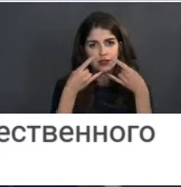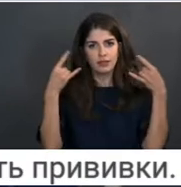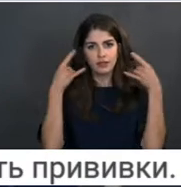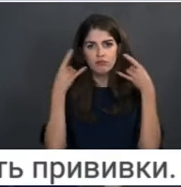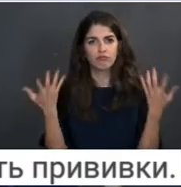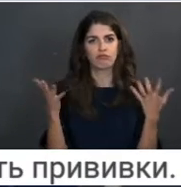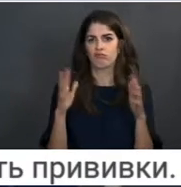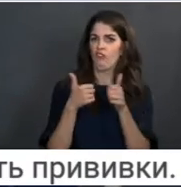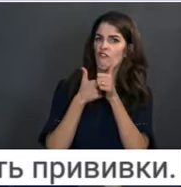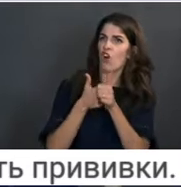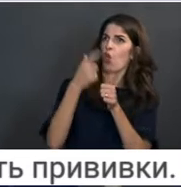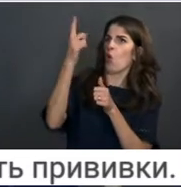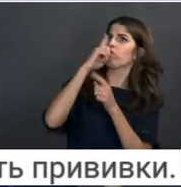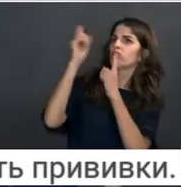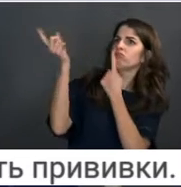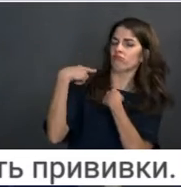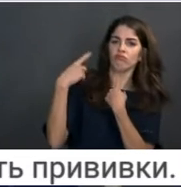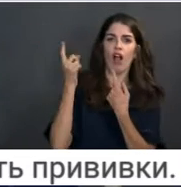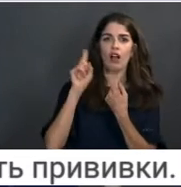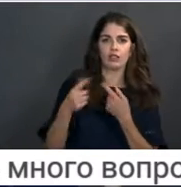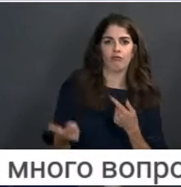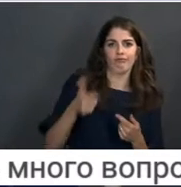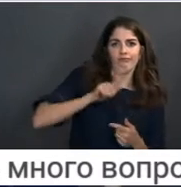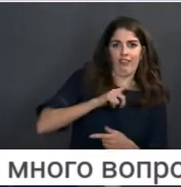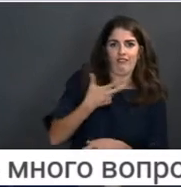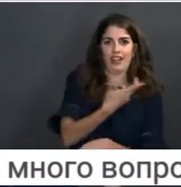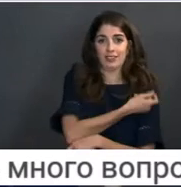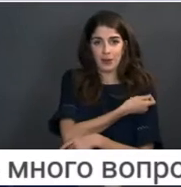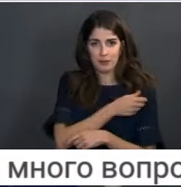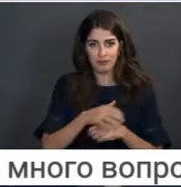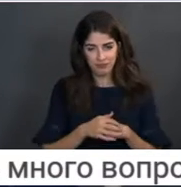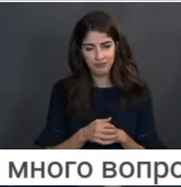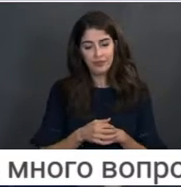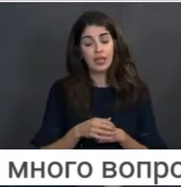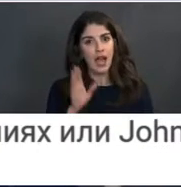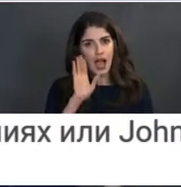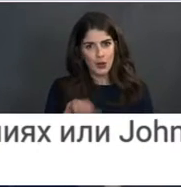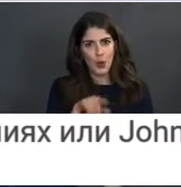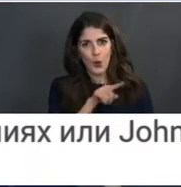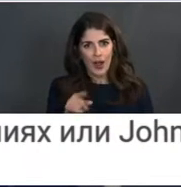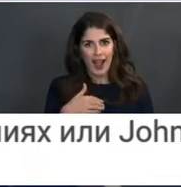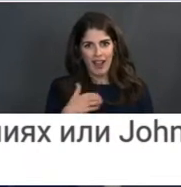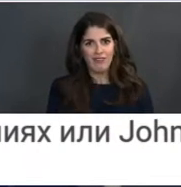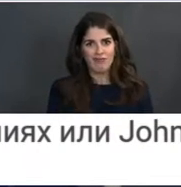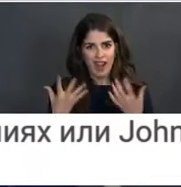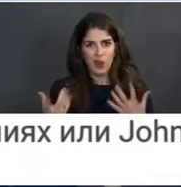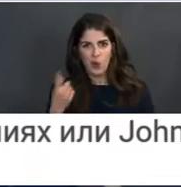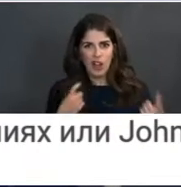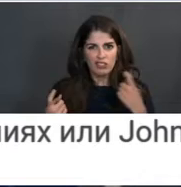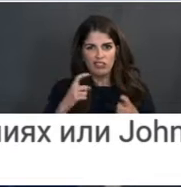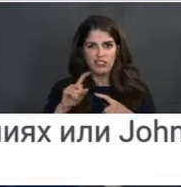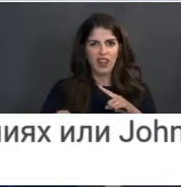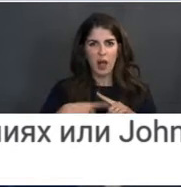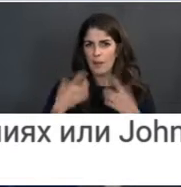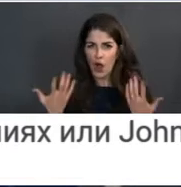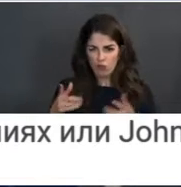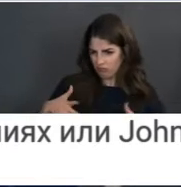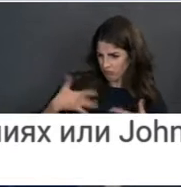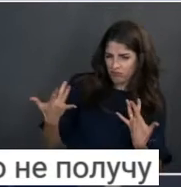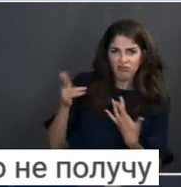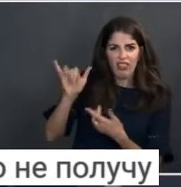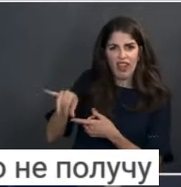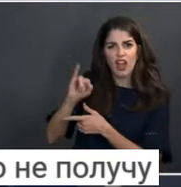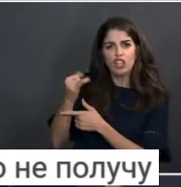guidelines until it's their turn to get vaccinated. Now, I know there may be a lot of questions you have for us about the trial data or Johnson &